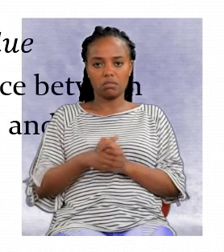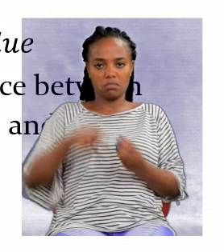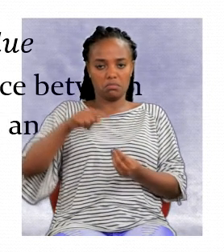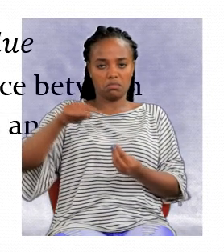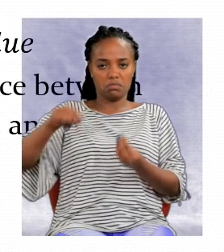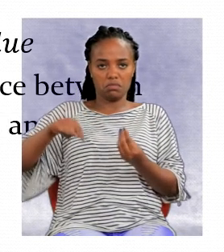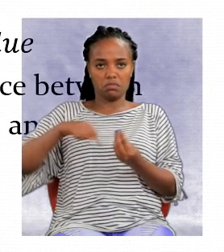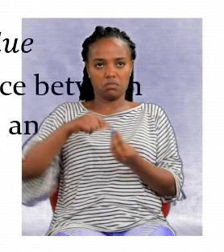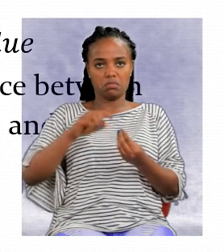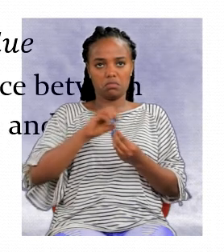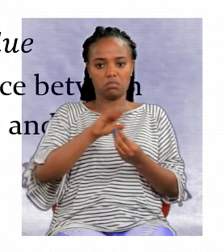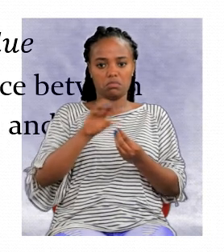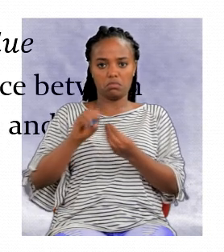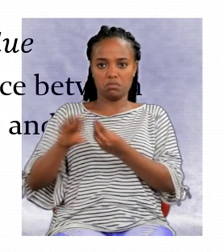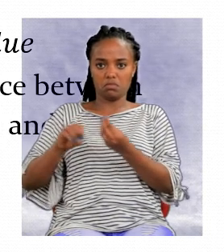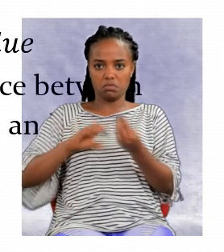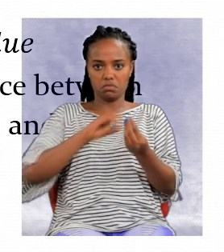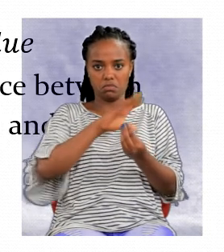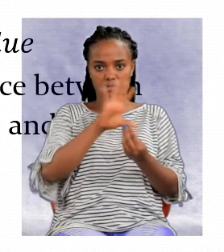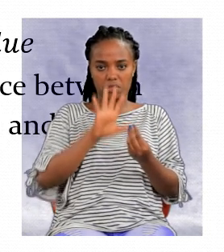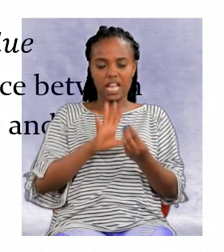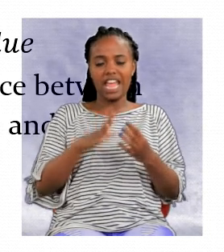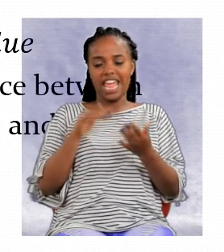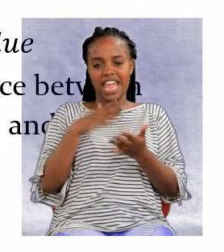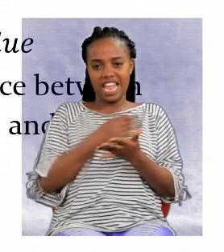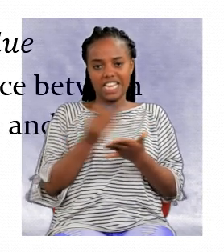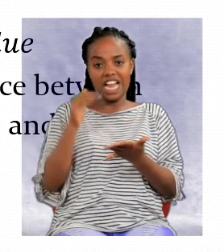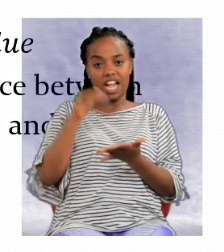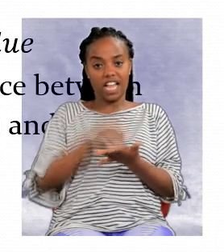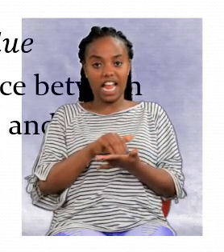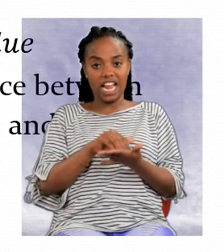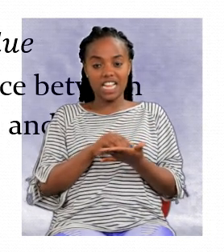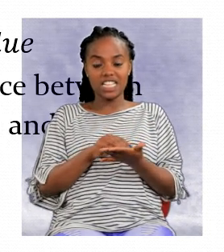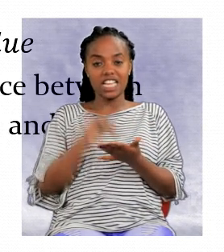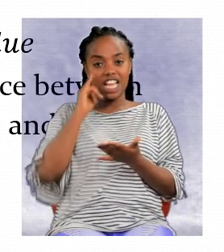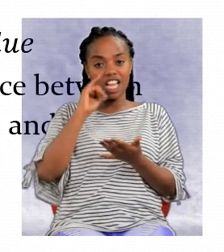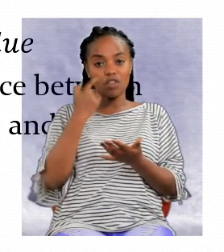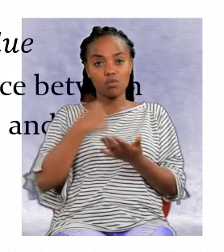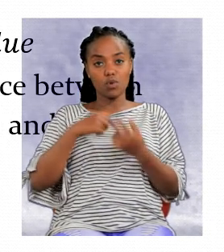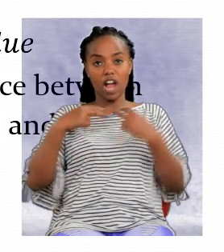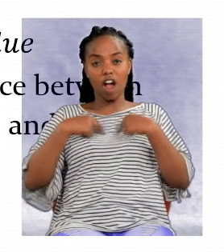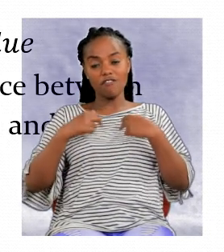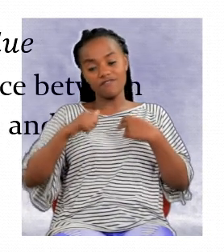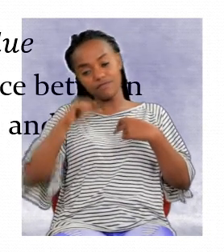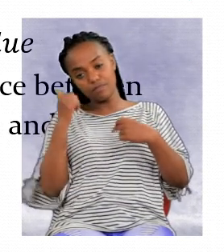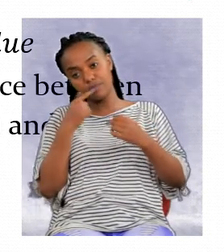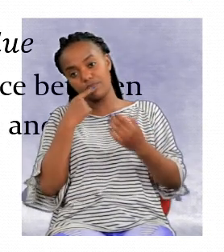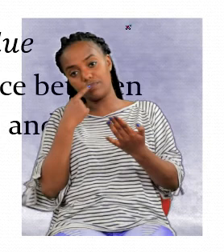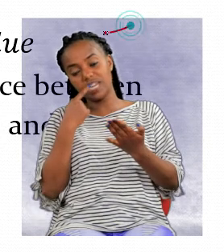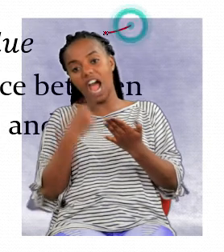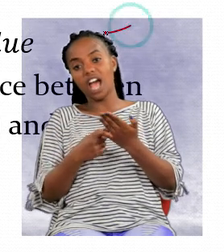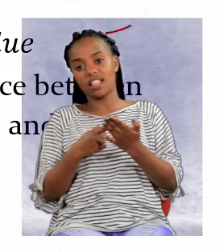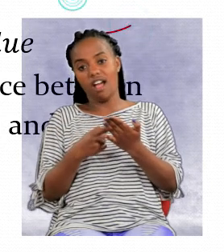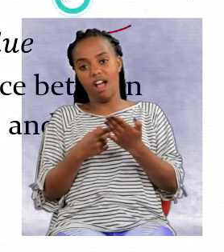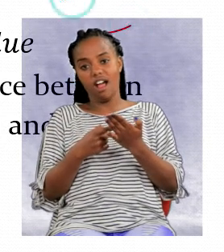it's dispersed here, and again if we have another certain data,